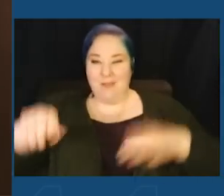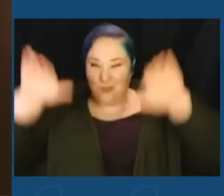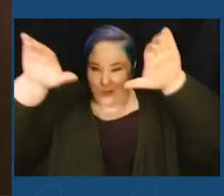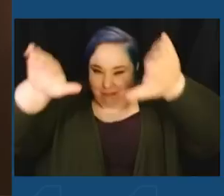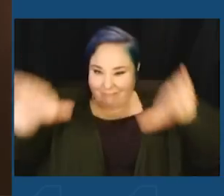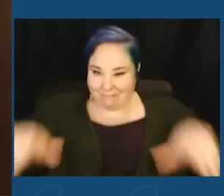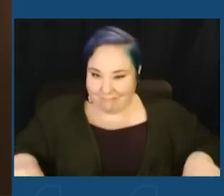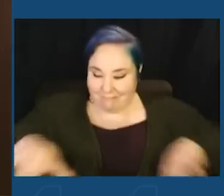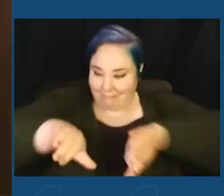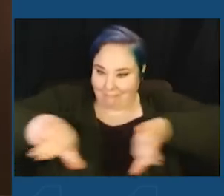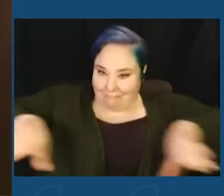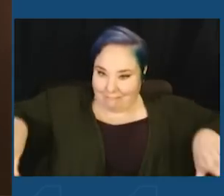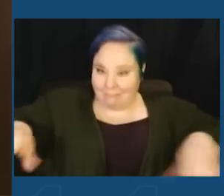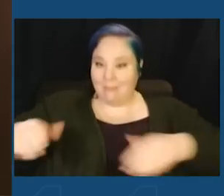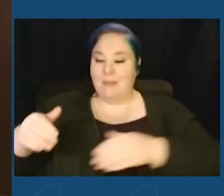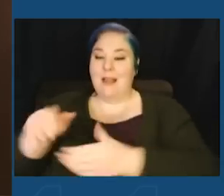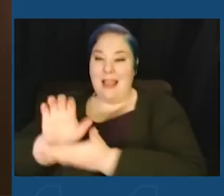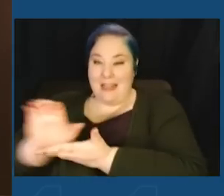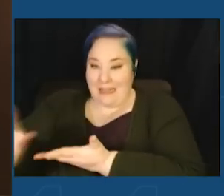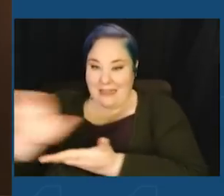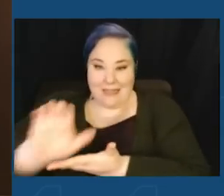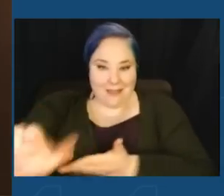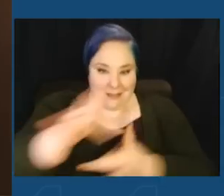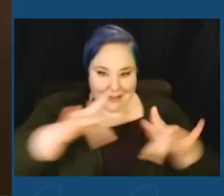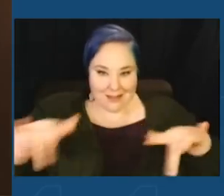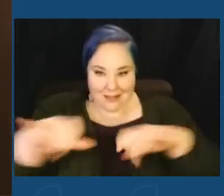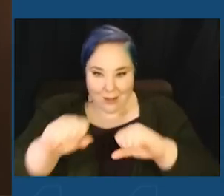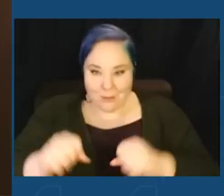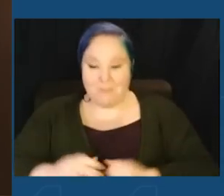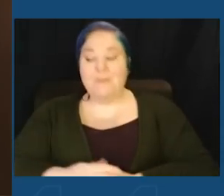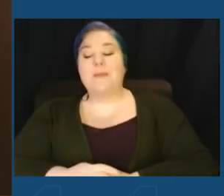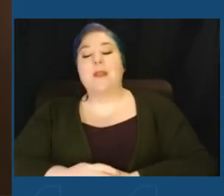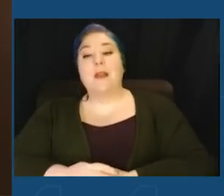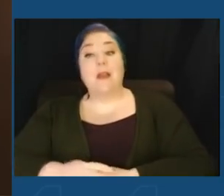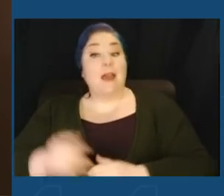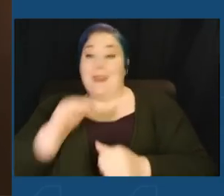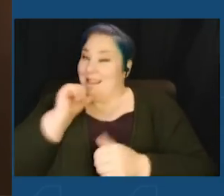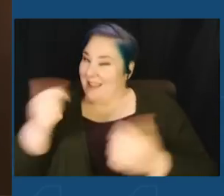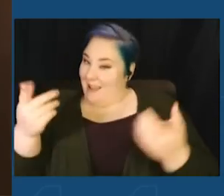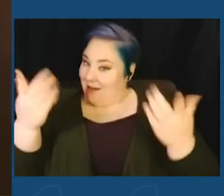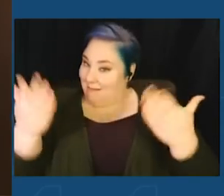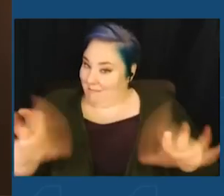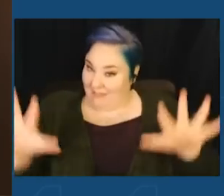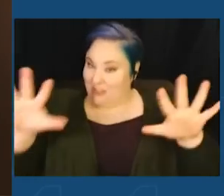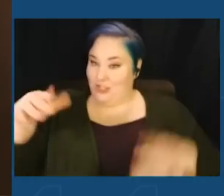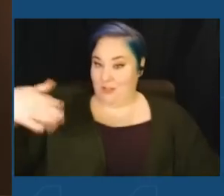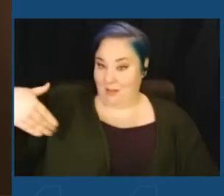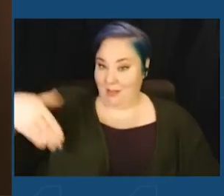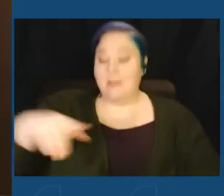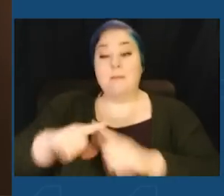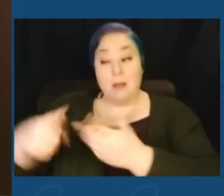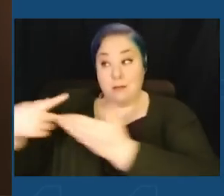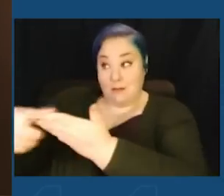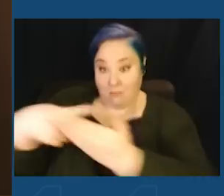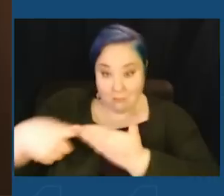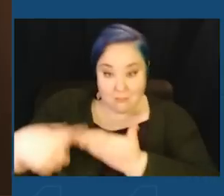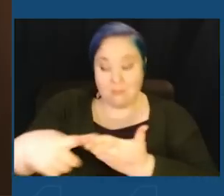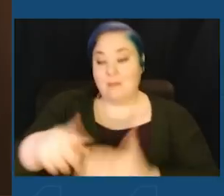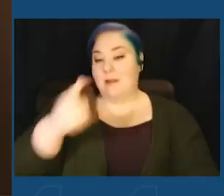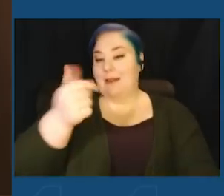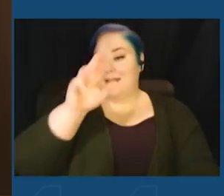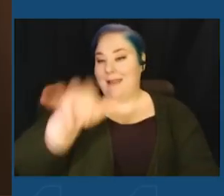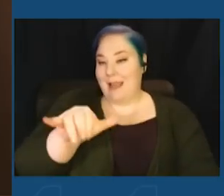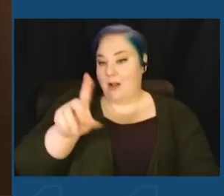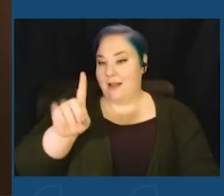curb. It hasn't happened totally yet, but after consultation and the request of West Seneca Supervisor Gary Dixon, we did agree to lift